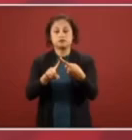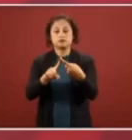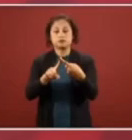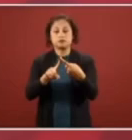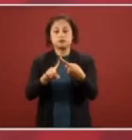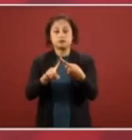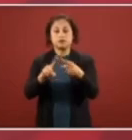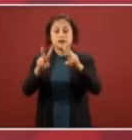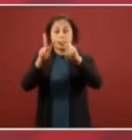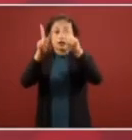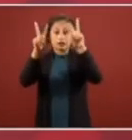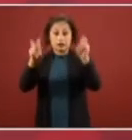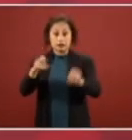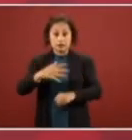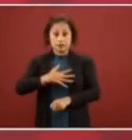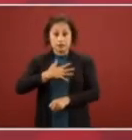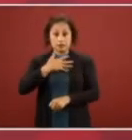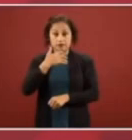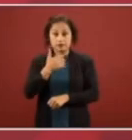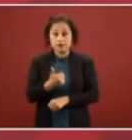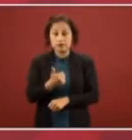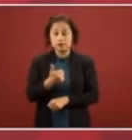well-being.